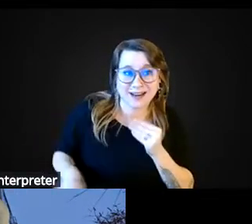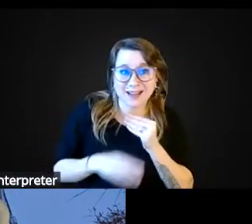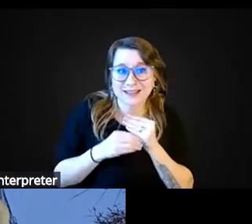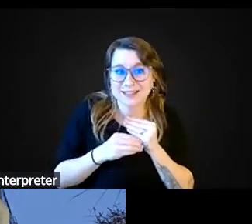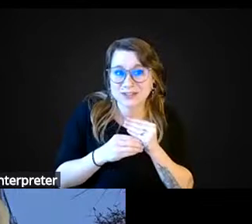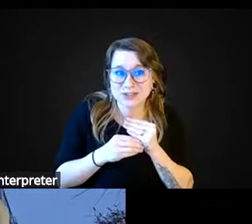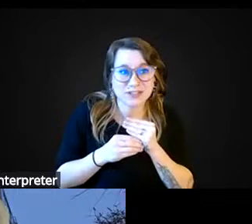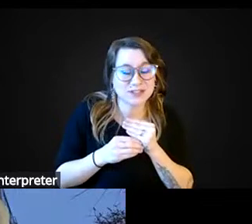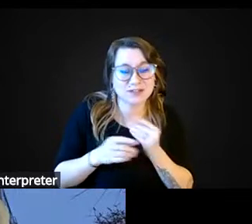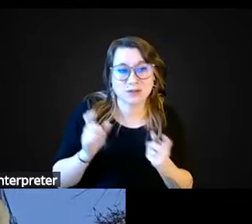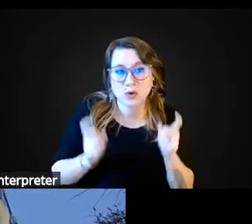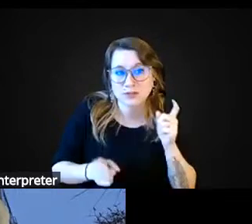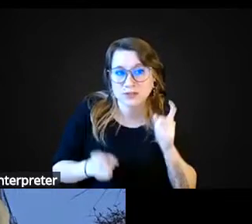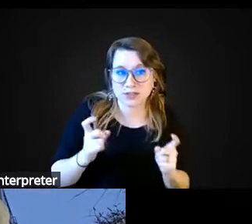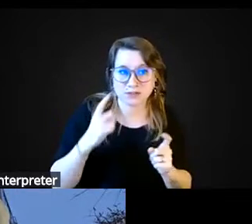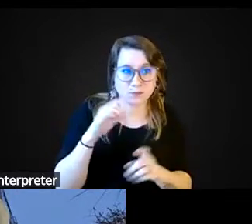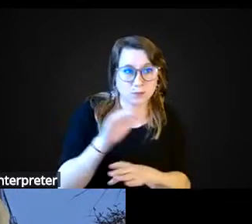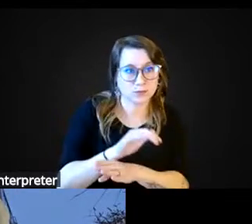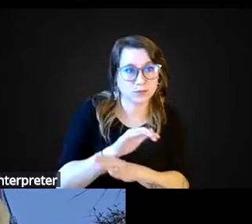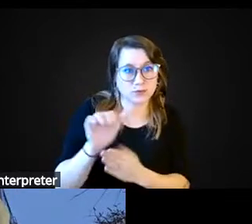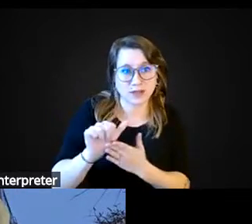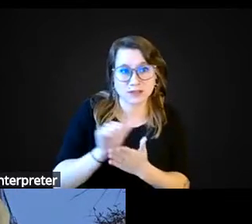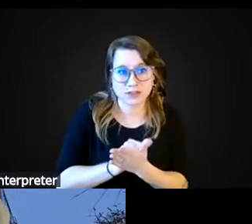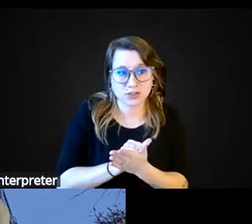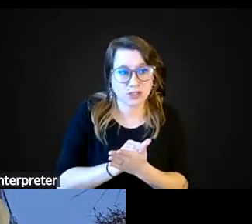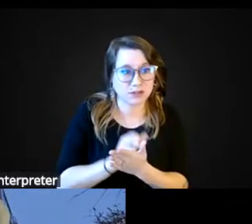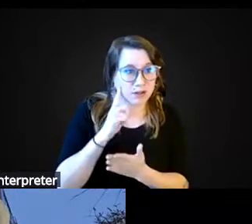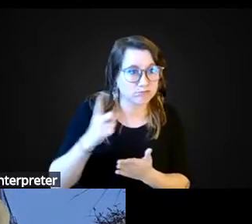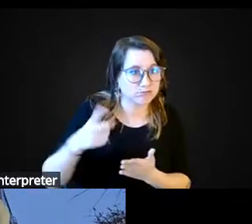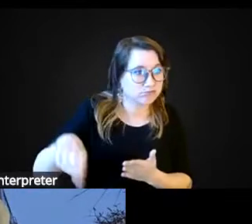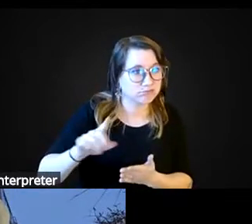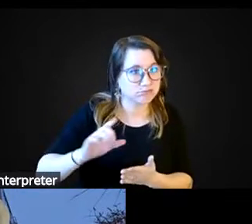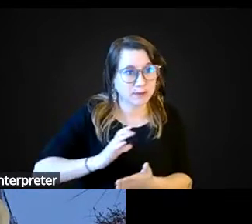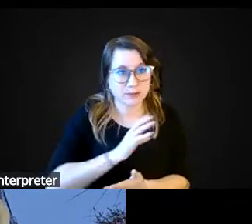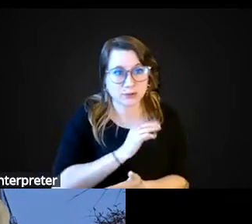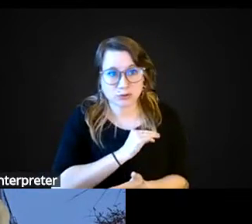or changes to tonight's agenda amongst the commissioners?